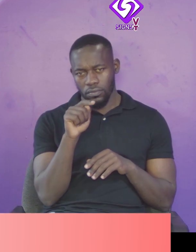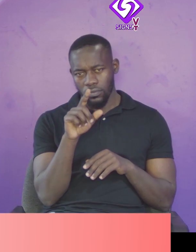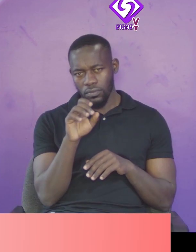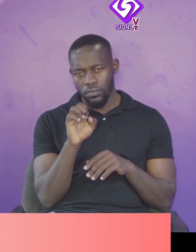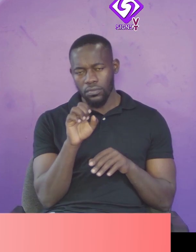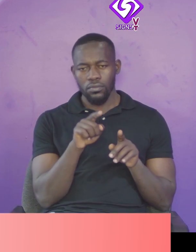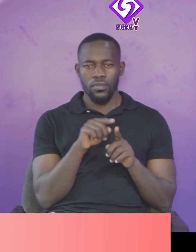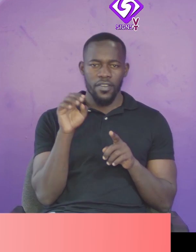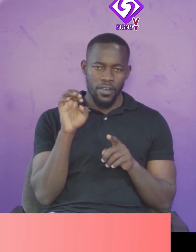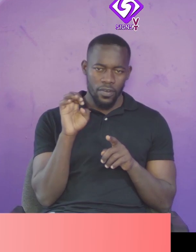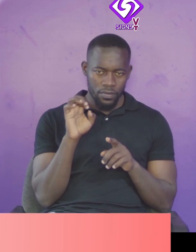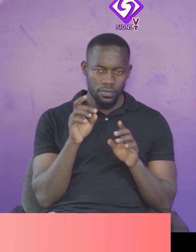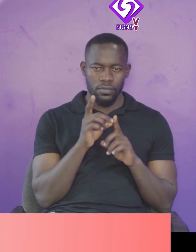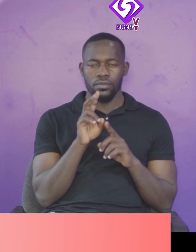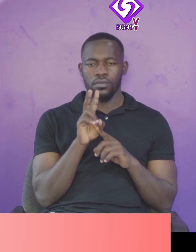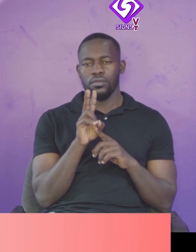the 26th,